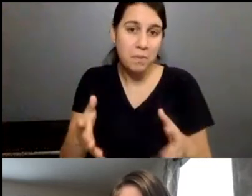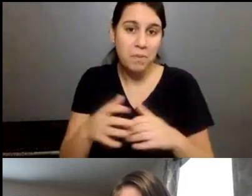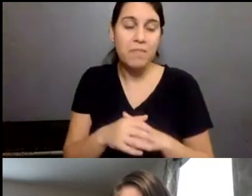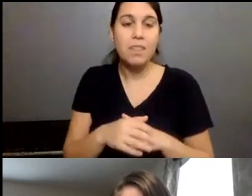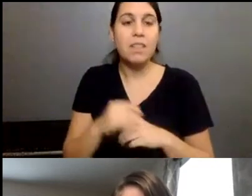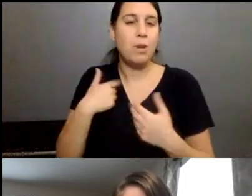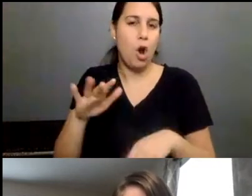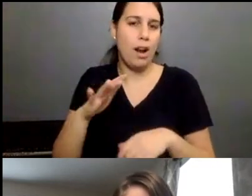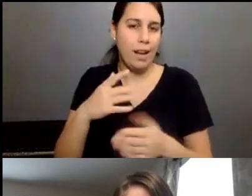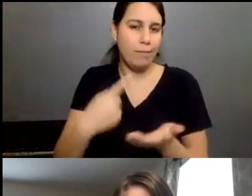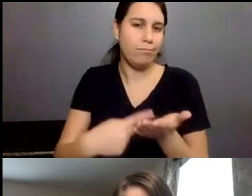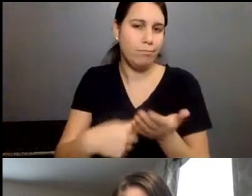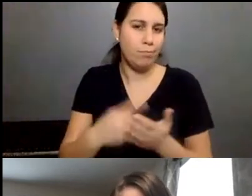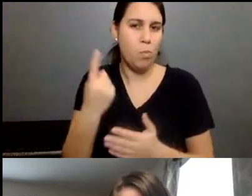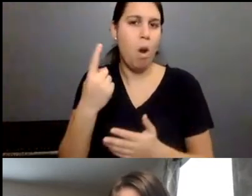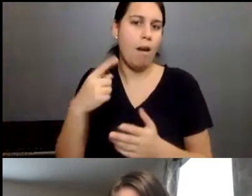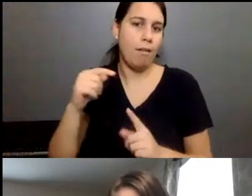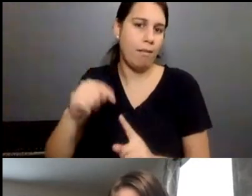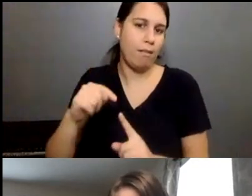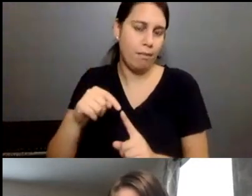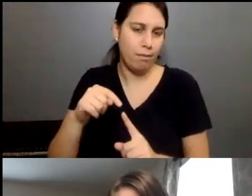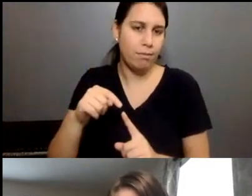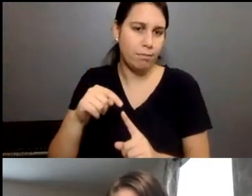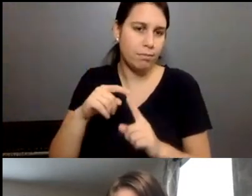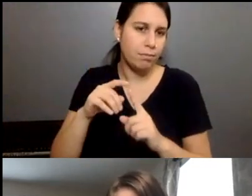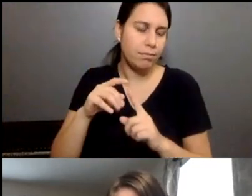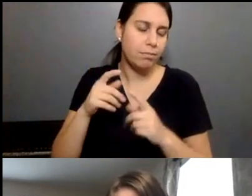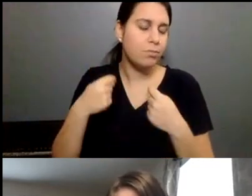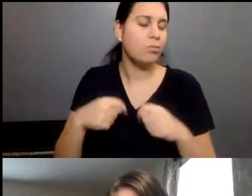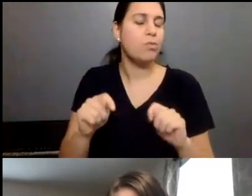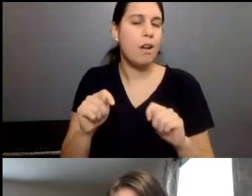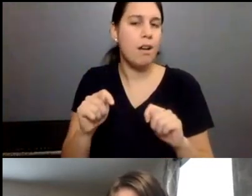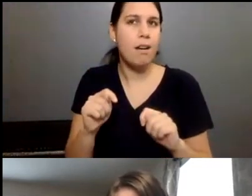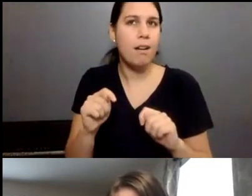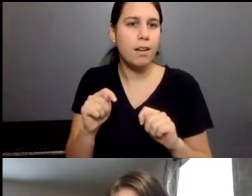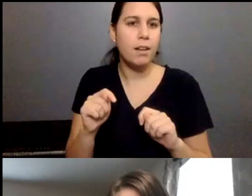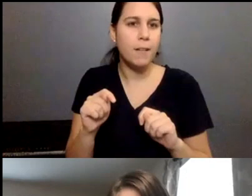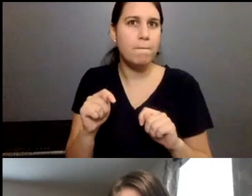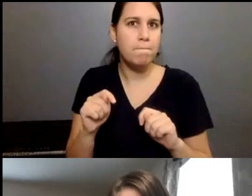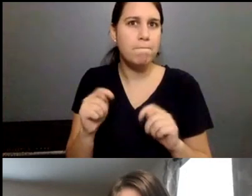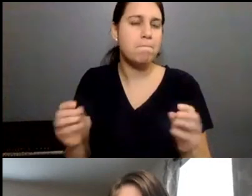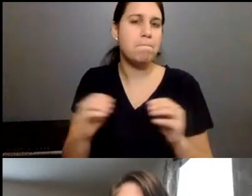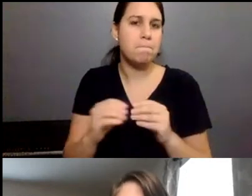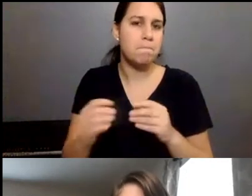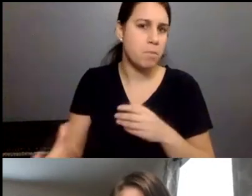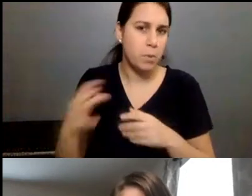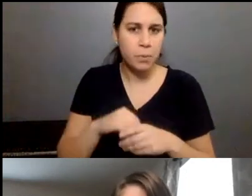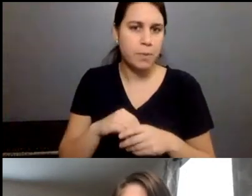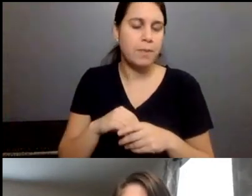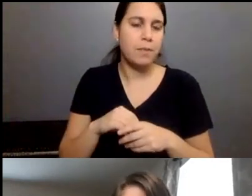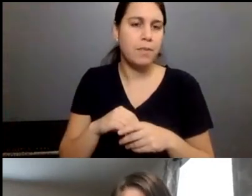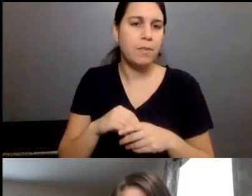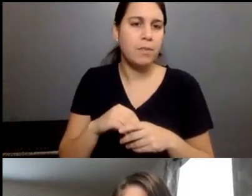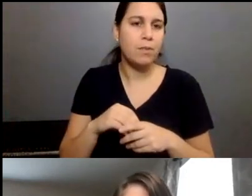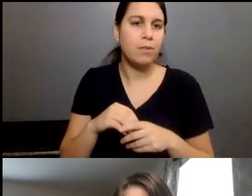of the areas that you mentioned in terms of trying to be as inclusive of